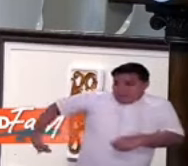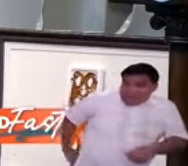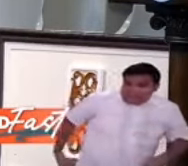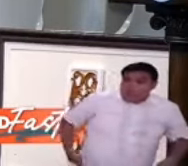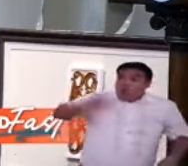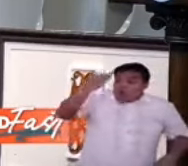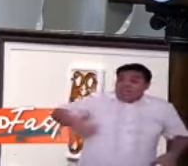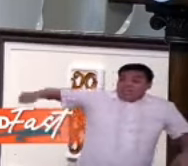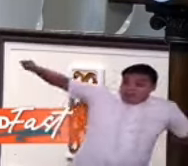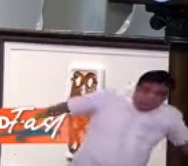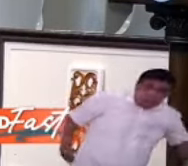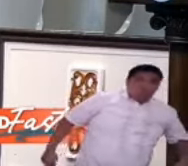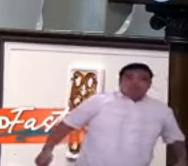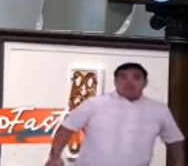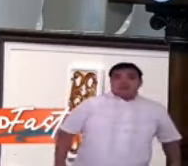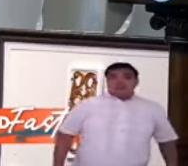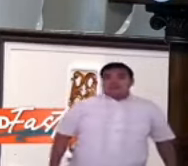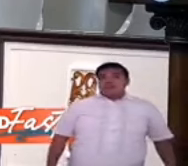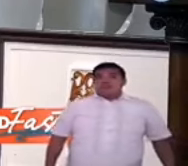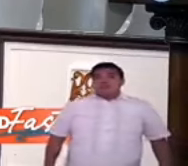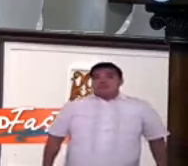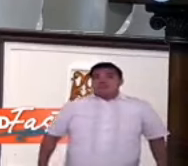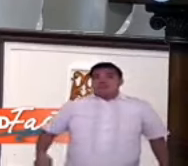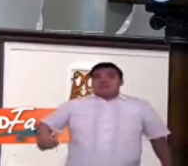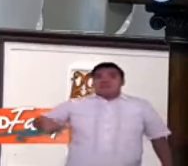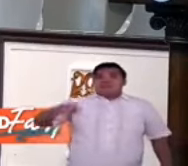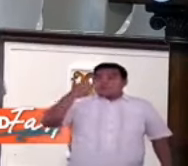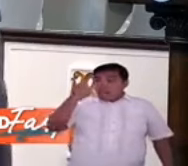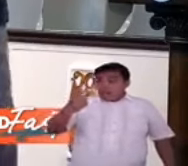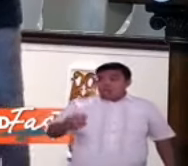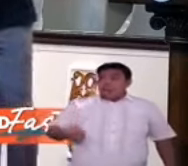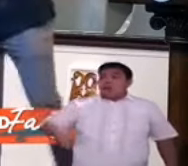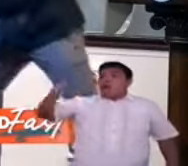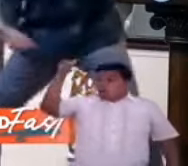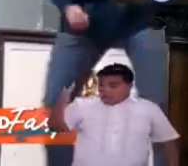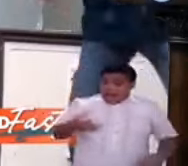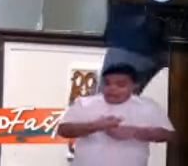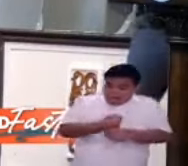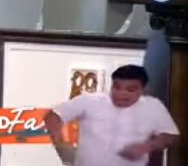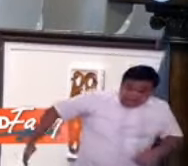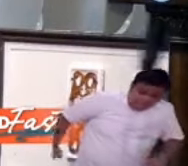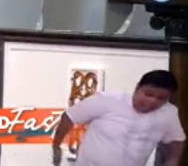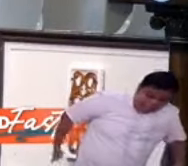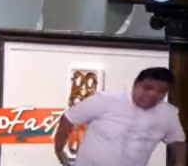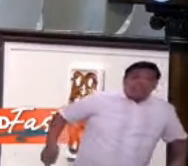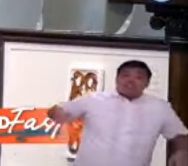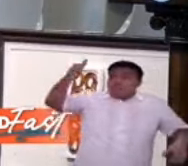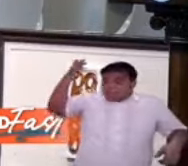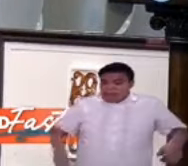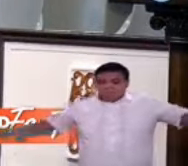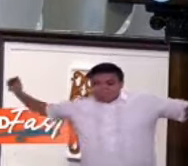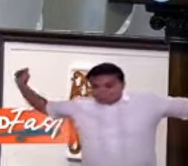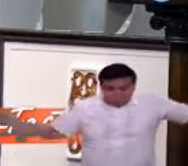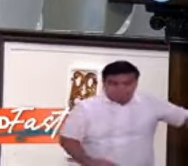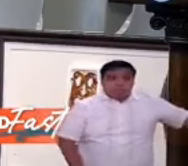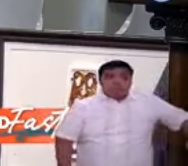anger. Kung nasuko ka, ayaw bunali mong anak. Ginan ti sayop ka, sayop.